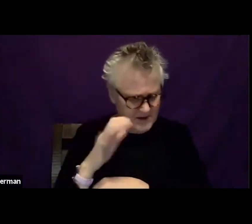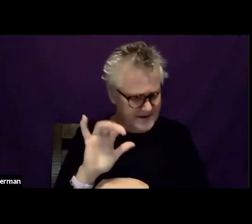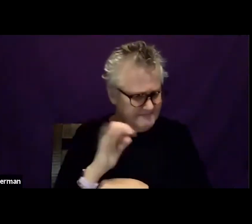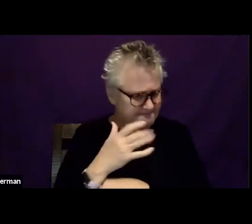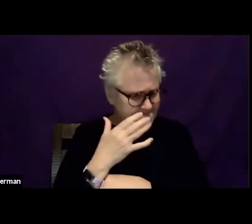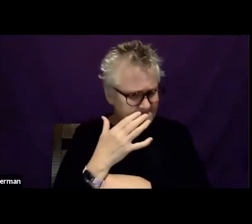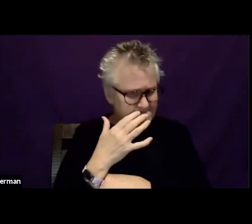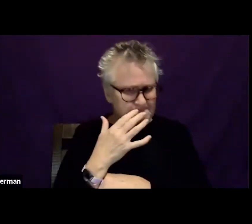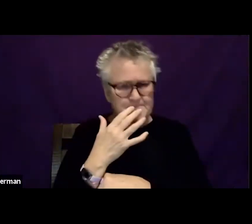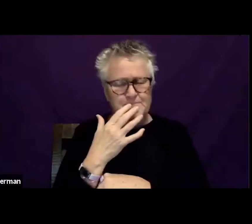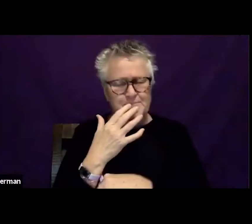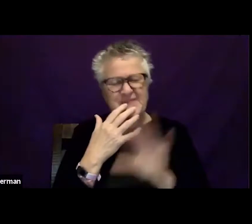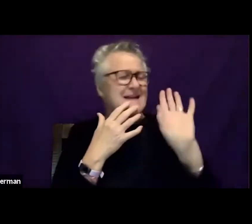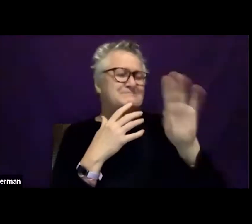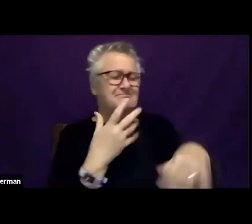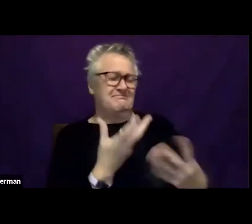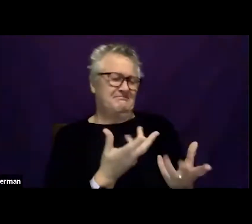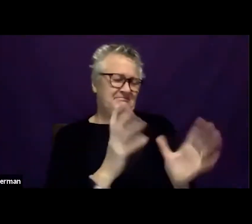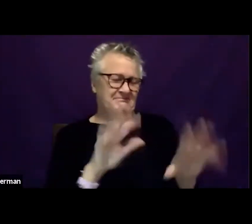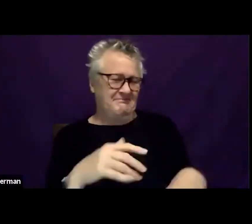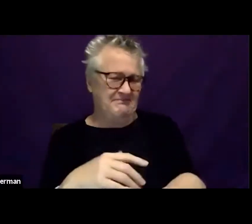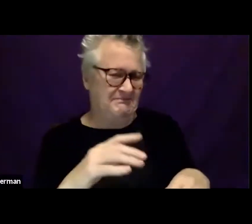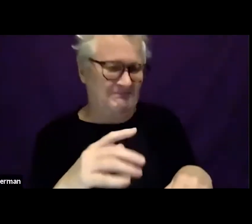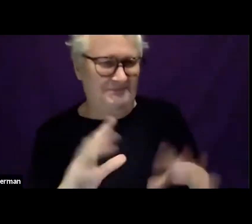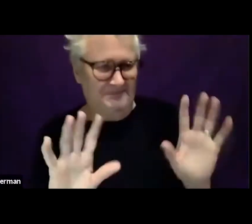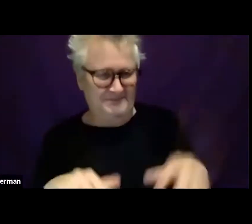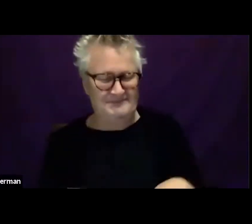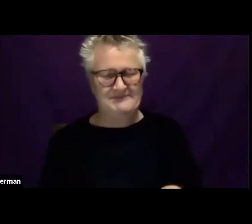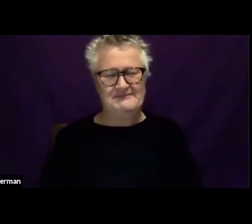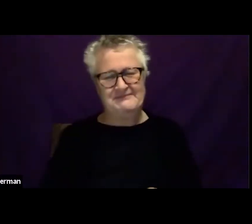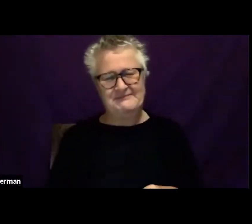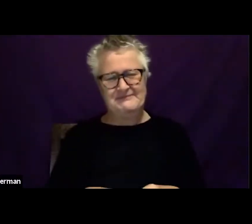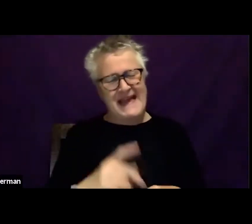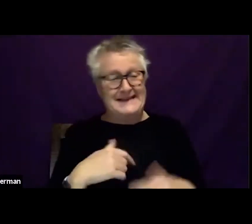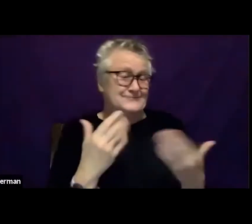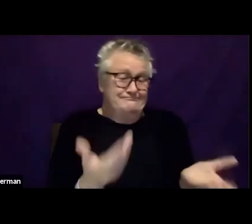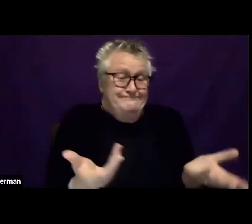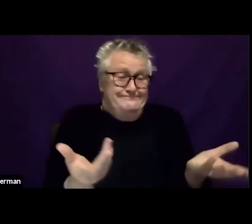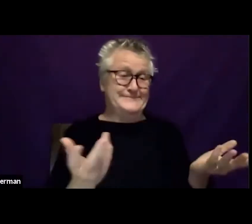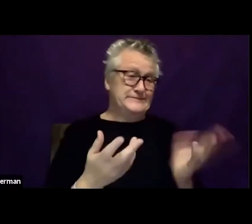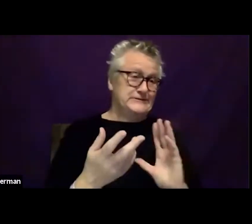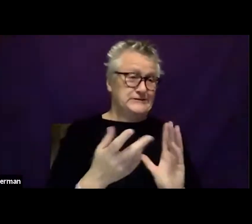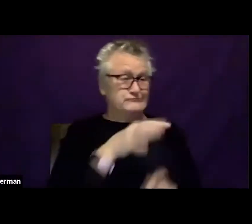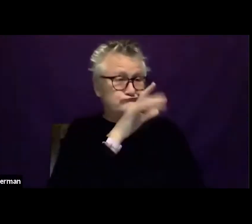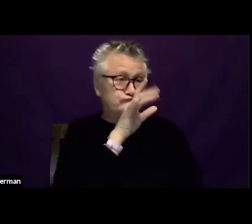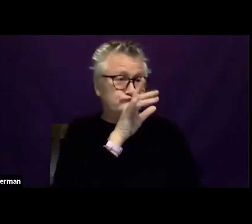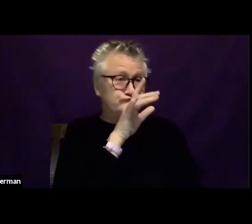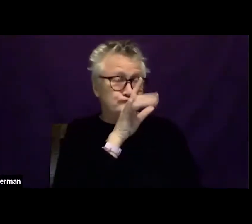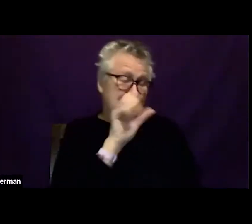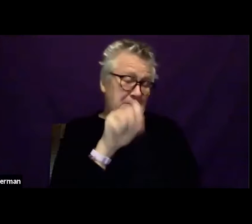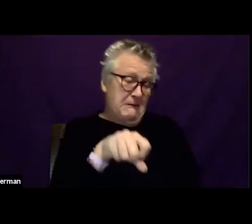No worries. I mean, I can't just chat. yeah. It's true. Uh,